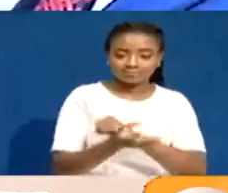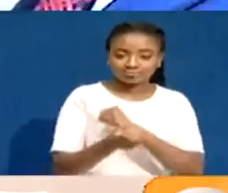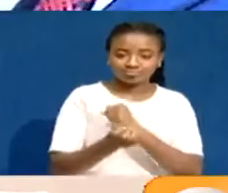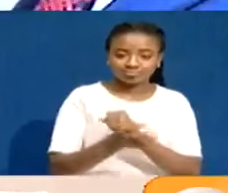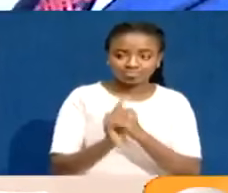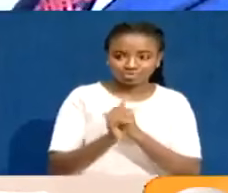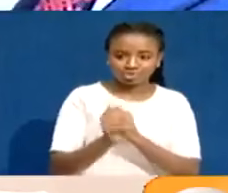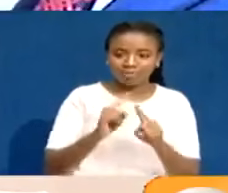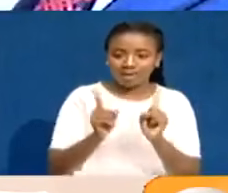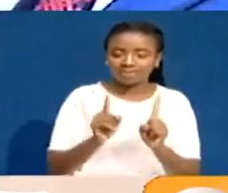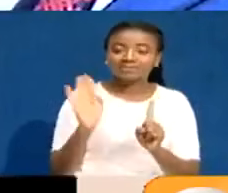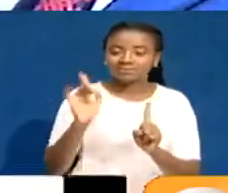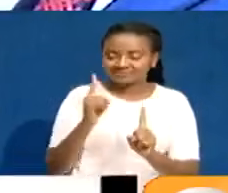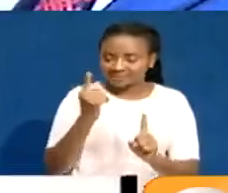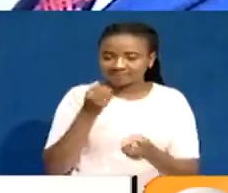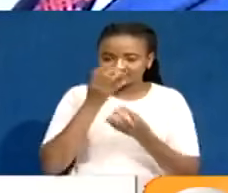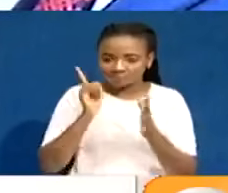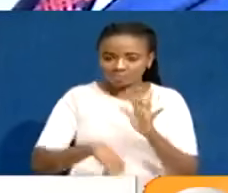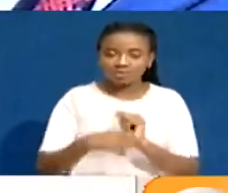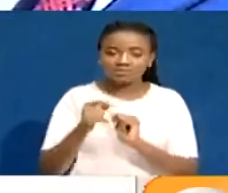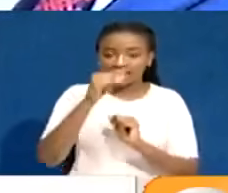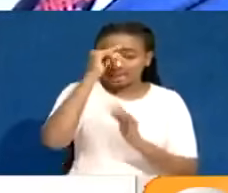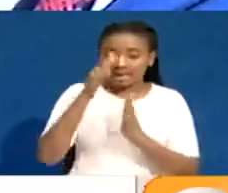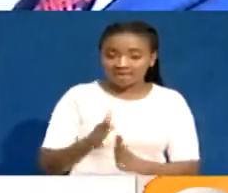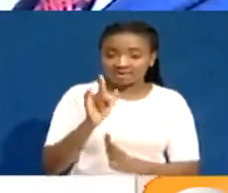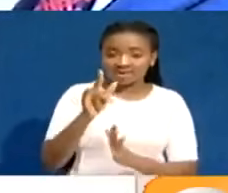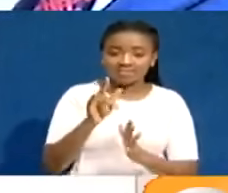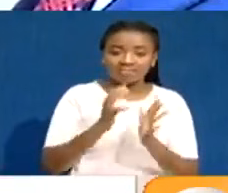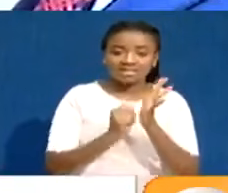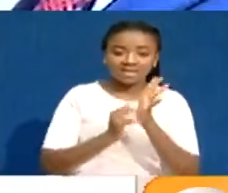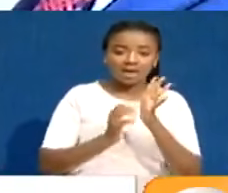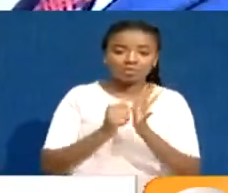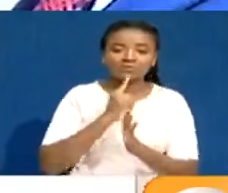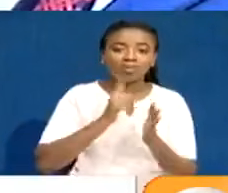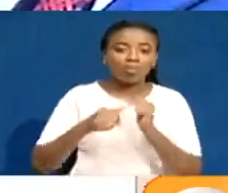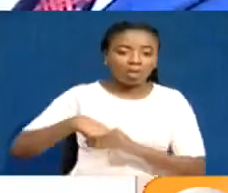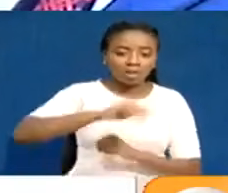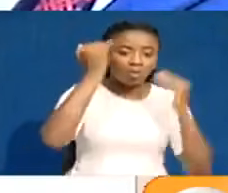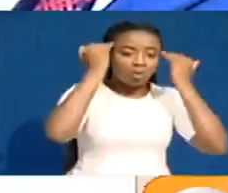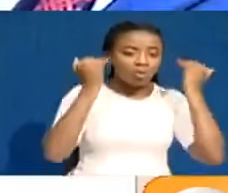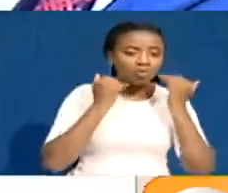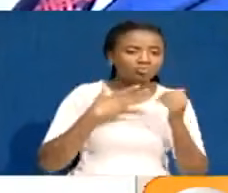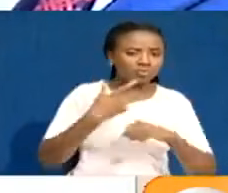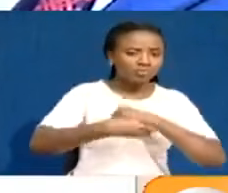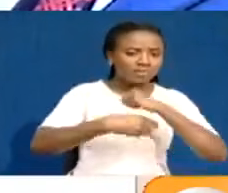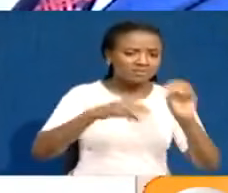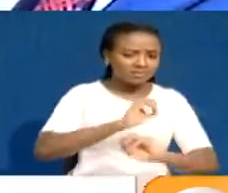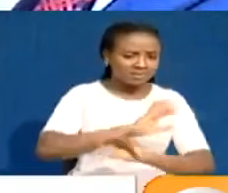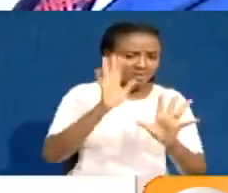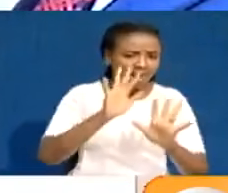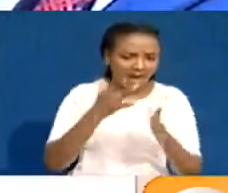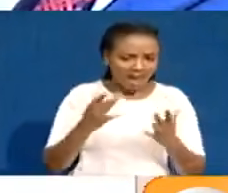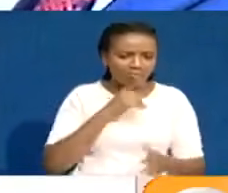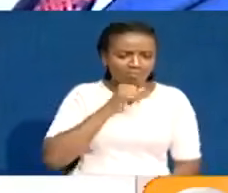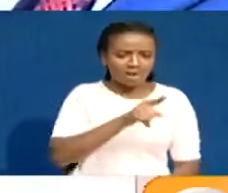But first, Machakos Governor Dr. Alfred Mutua has threatened to move to court to seek redress against human rights activist